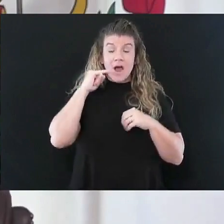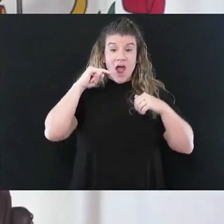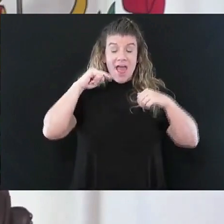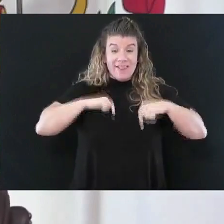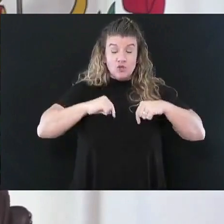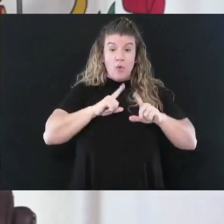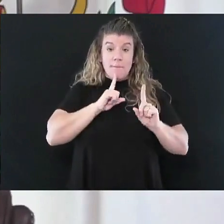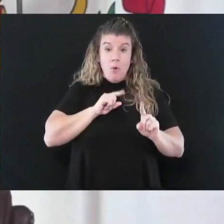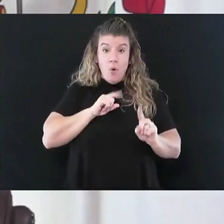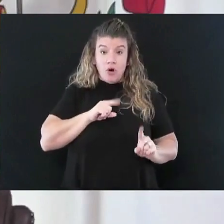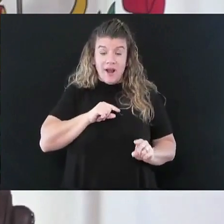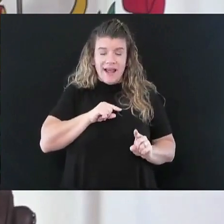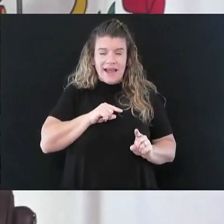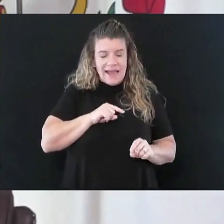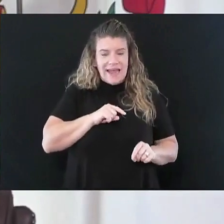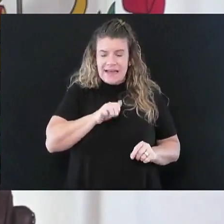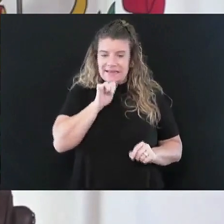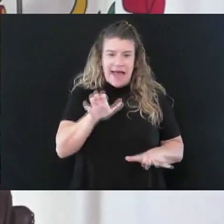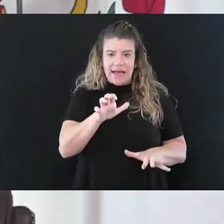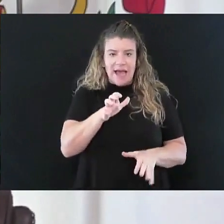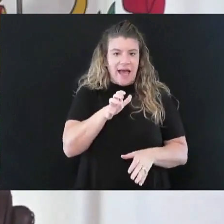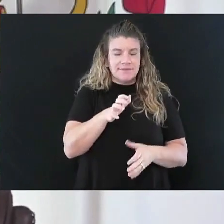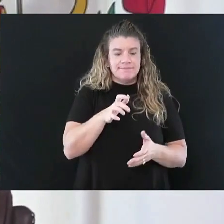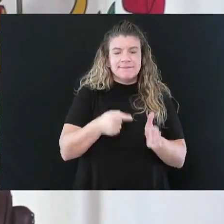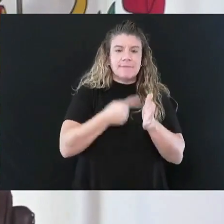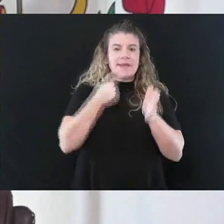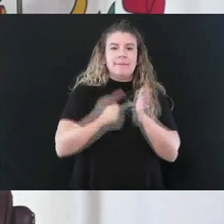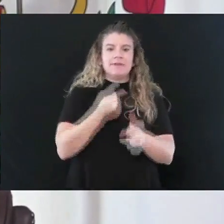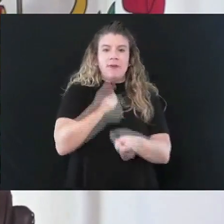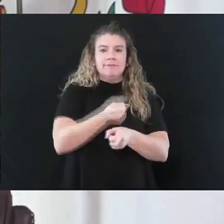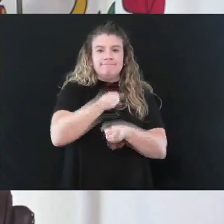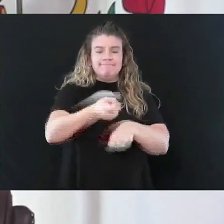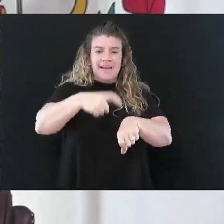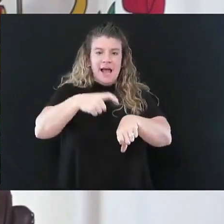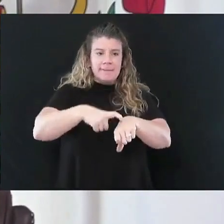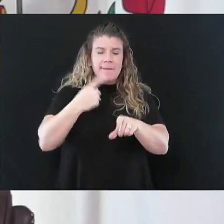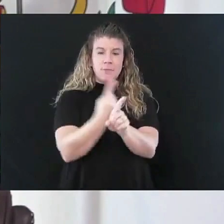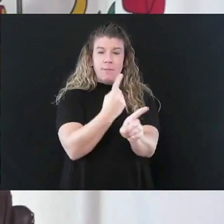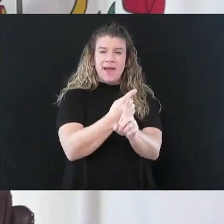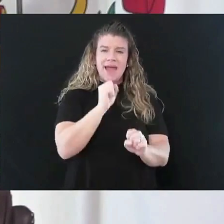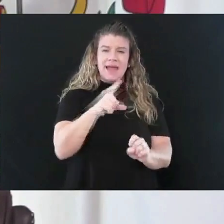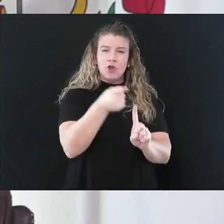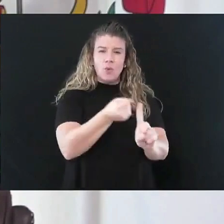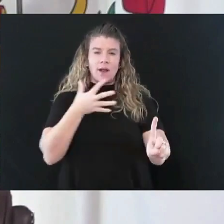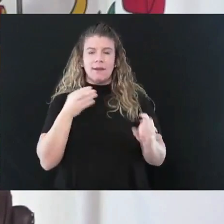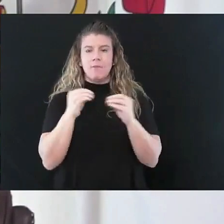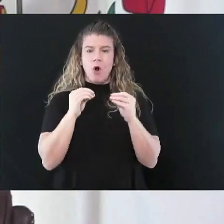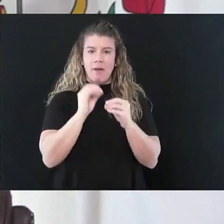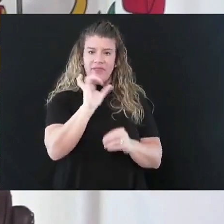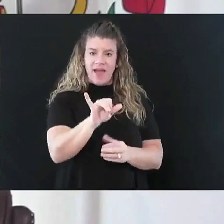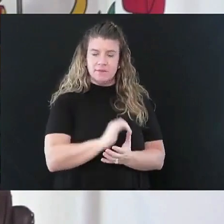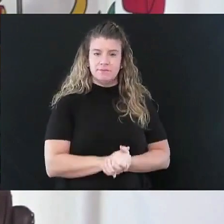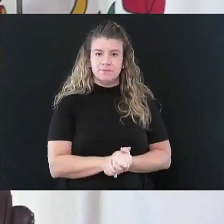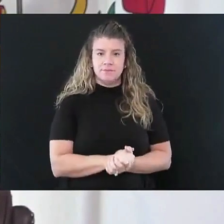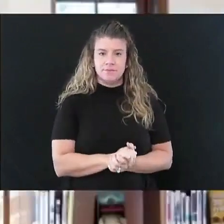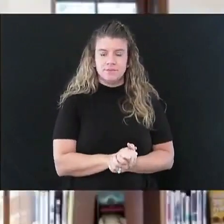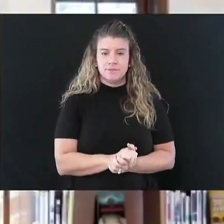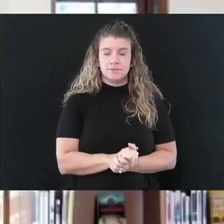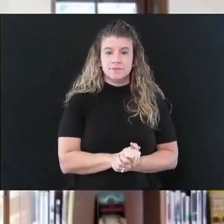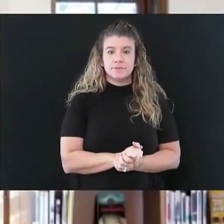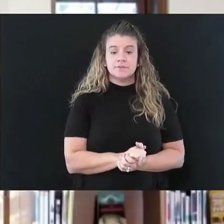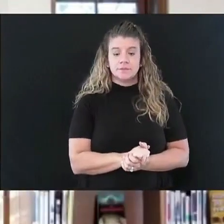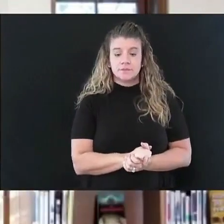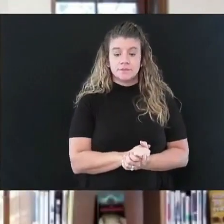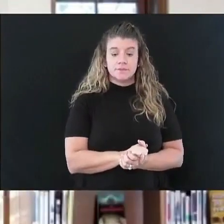reporting is not done timely and not done properly and everything, could you elaborate a little bit more on that, please? Sure,